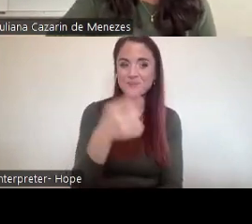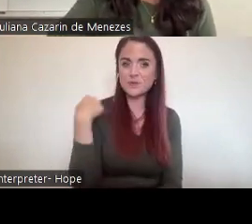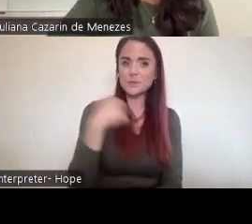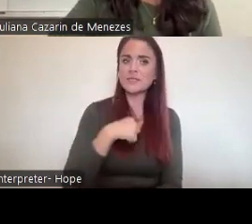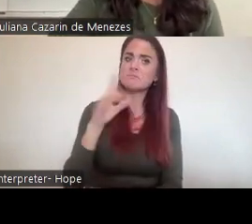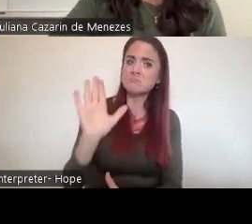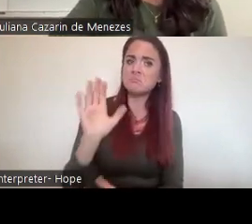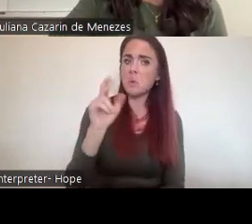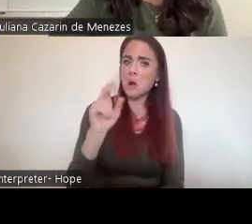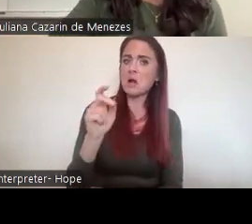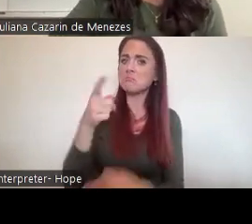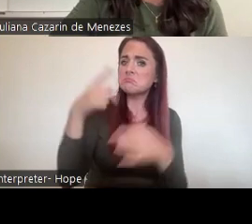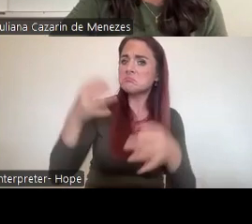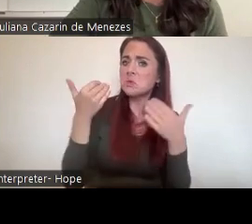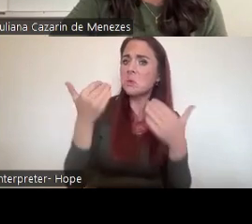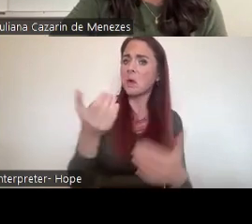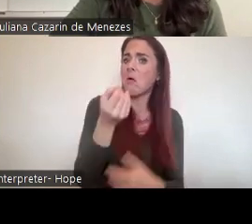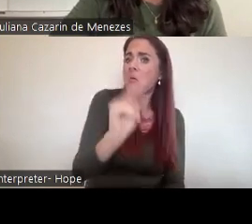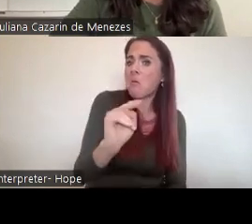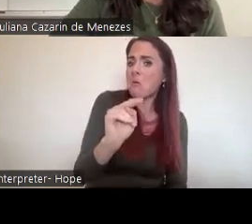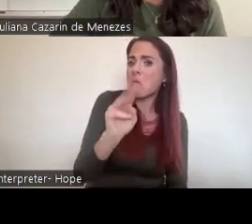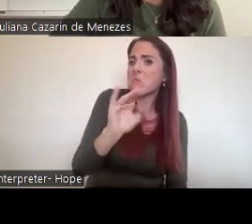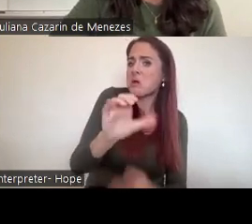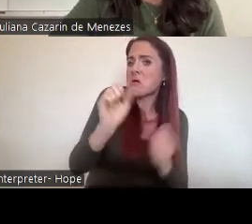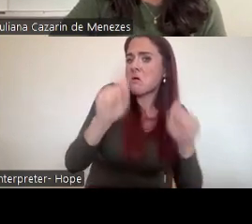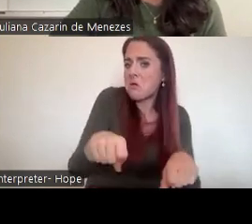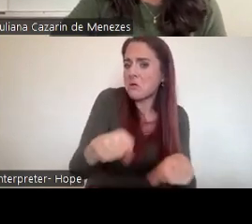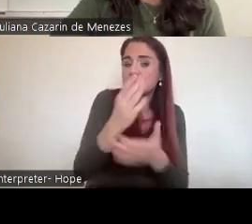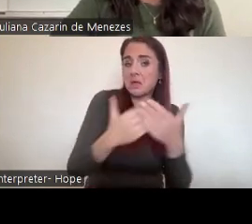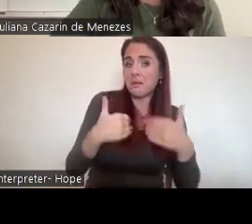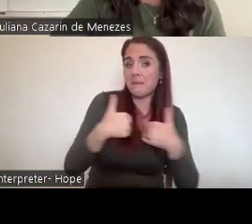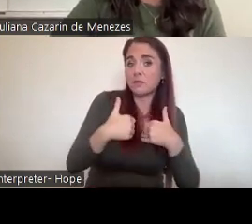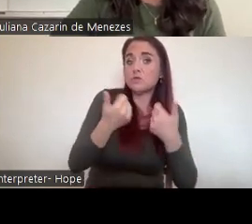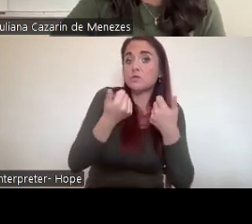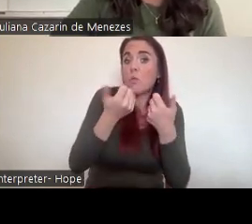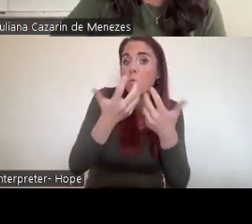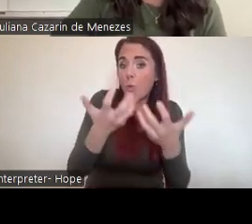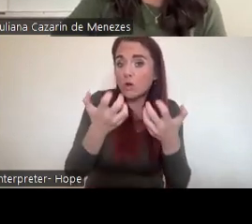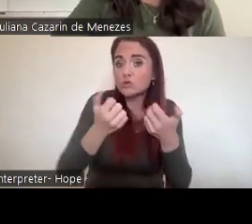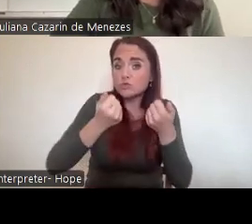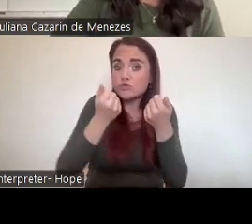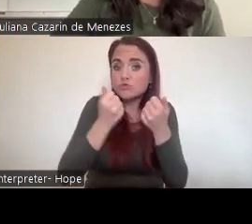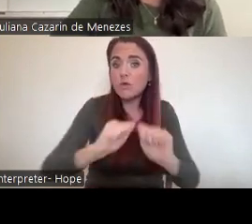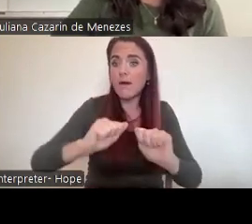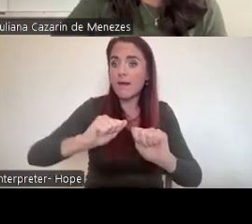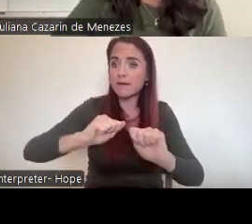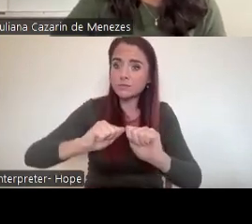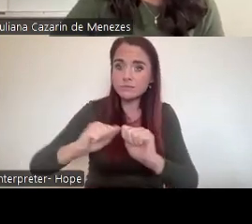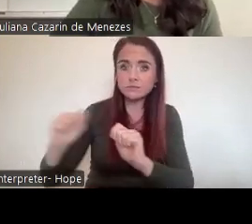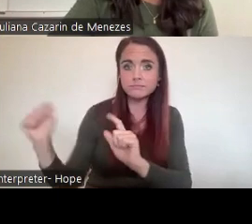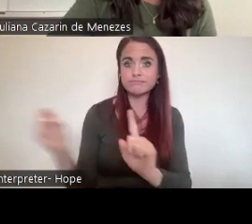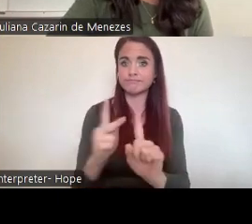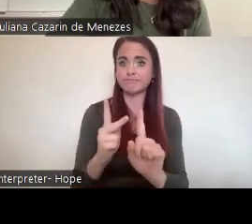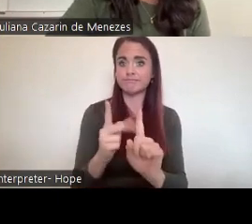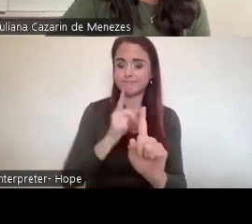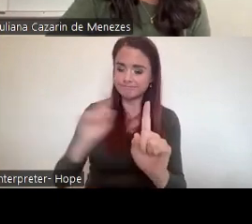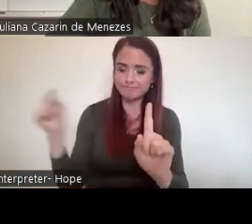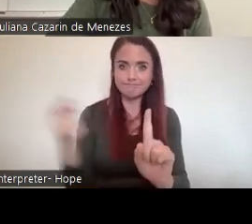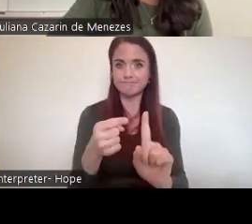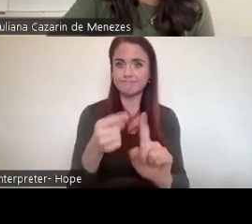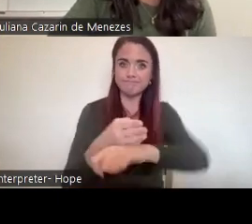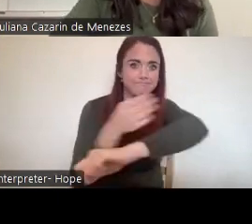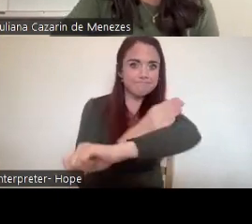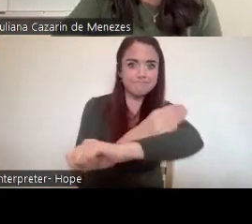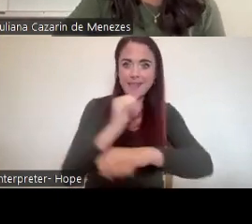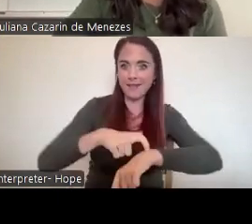turn on MIC. And in some animals, let's try to restore the clock that is disrupted, right? And to do that,